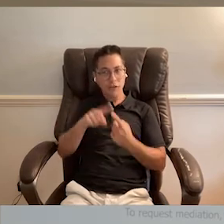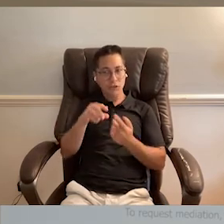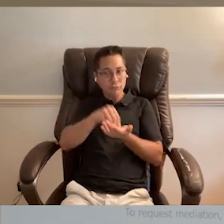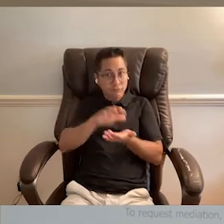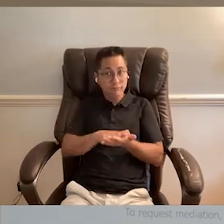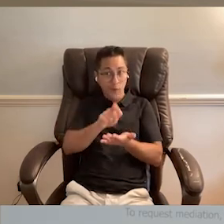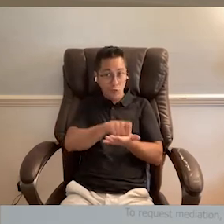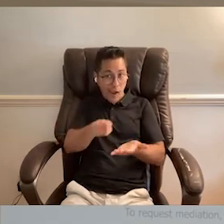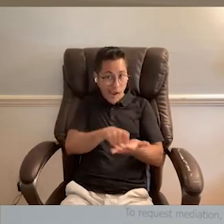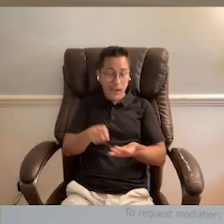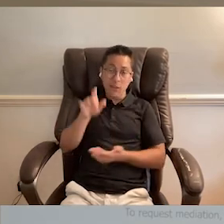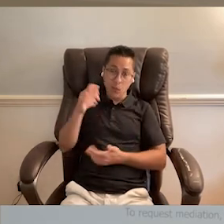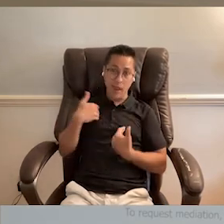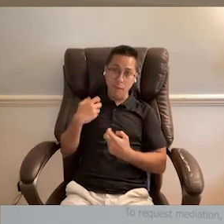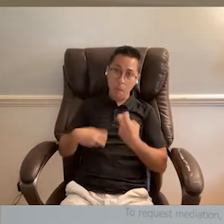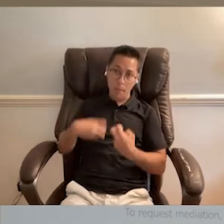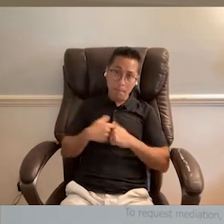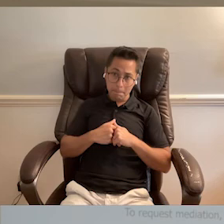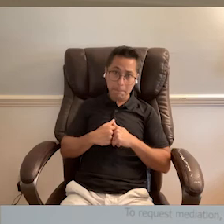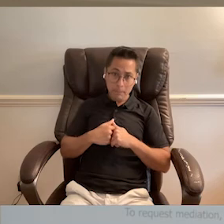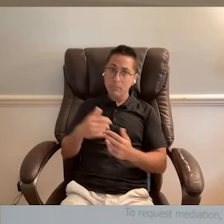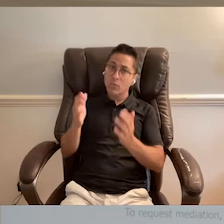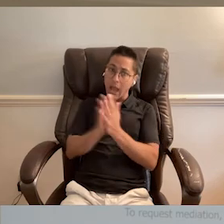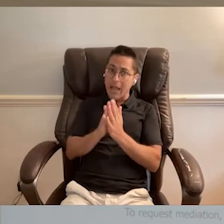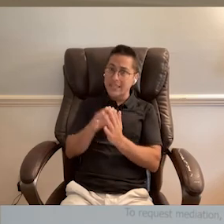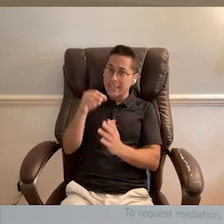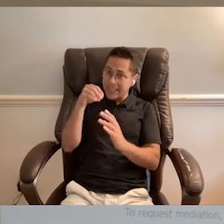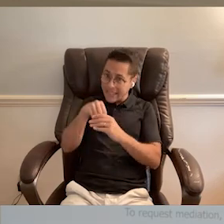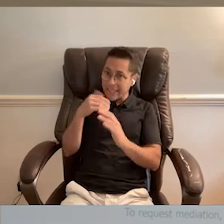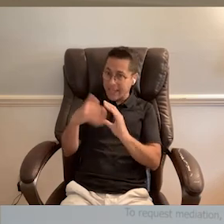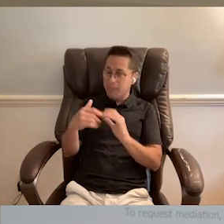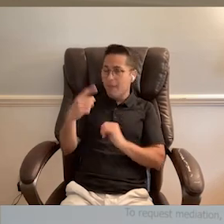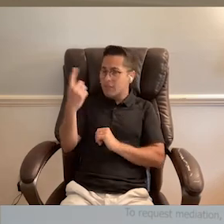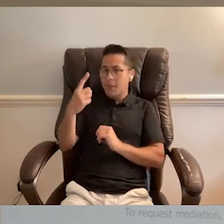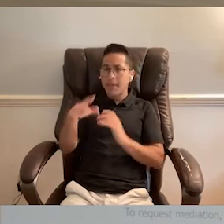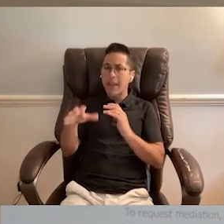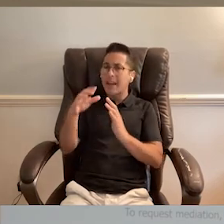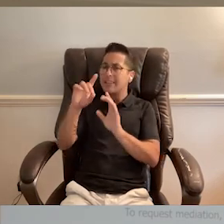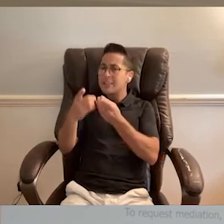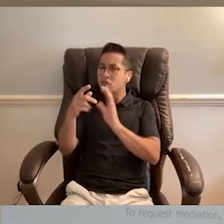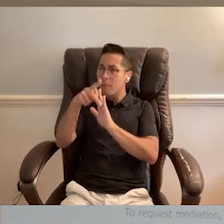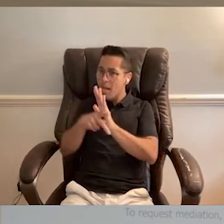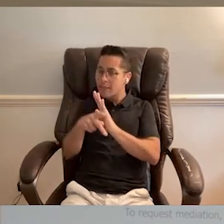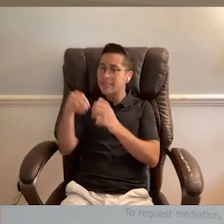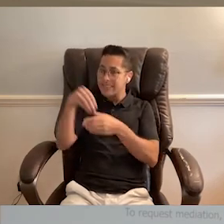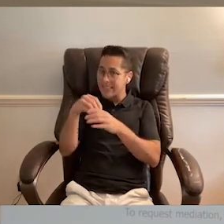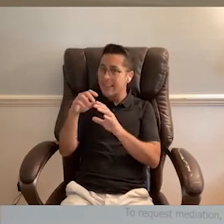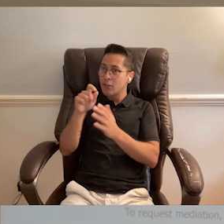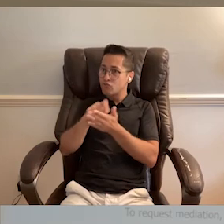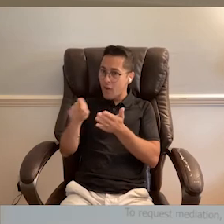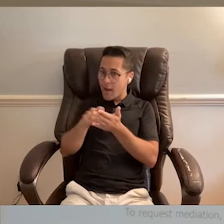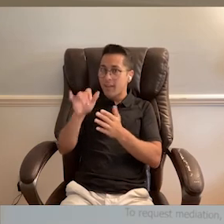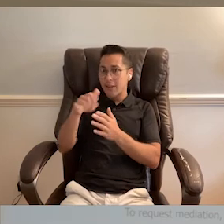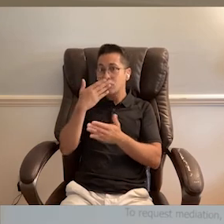problem. So asking in an email for something, a district policy in writing is always good practice. And if they don't